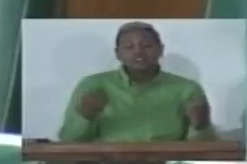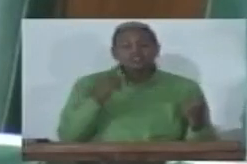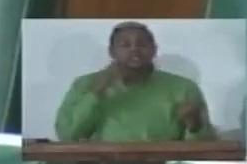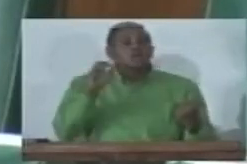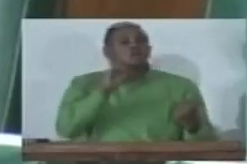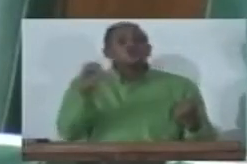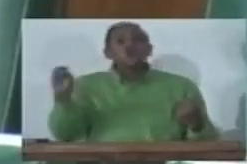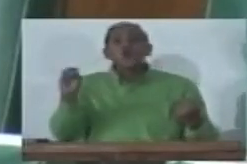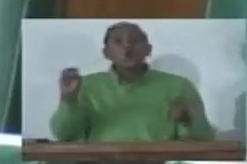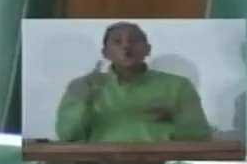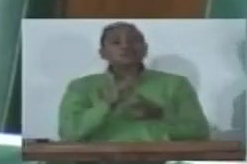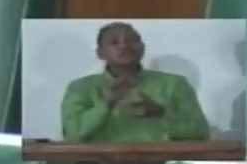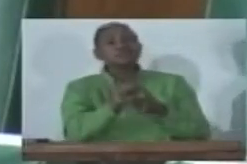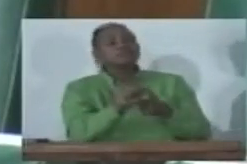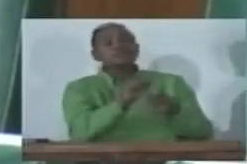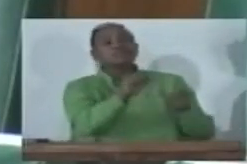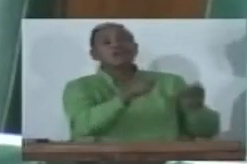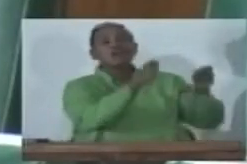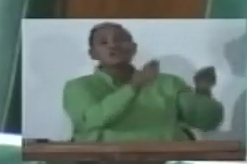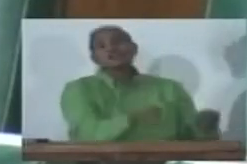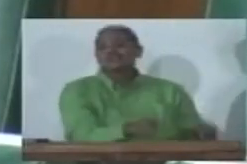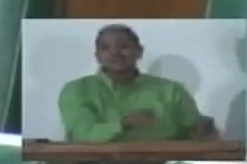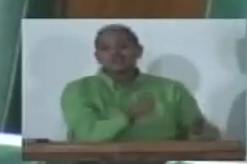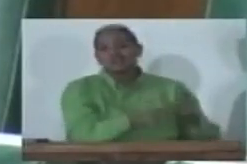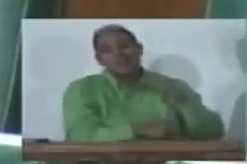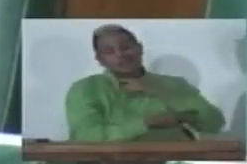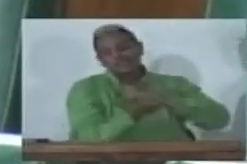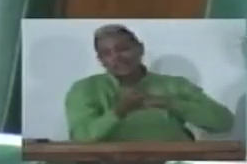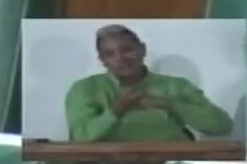no disability can steal.